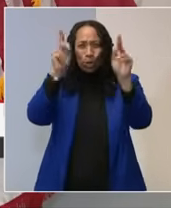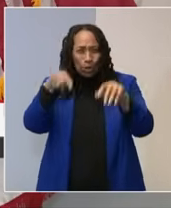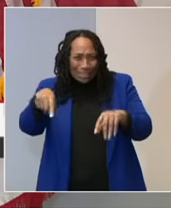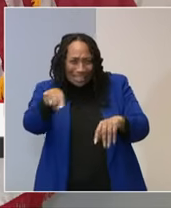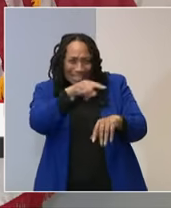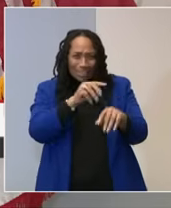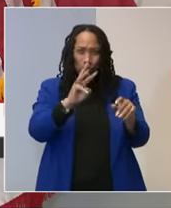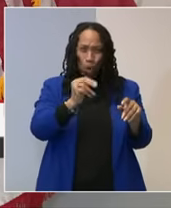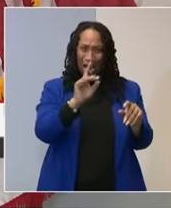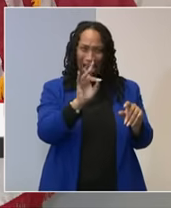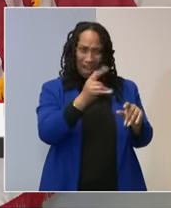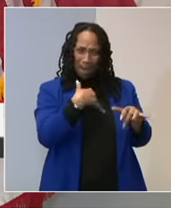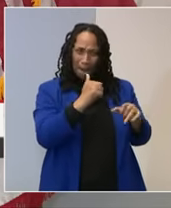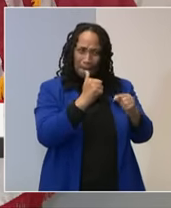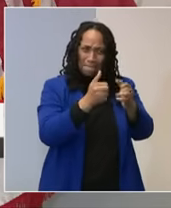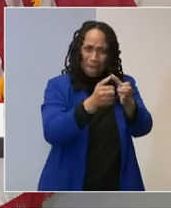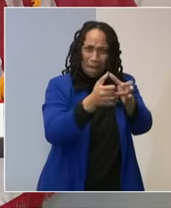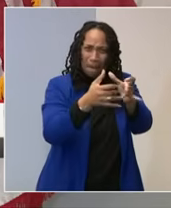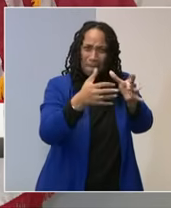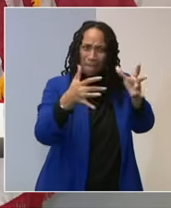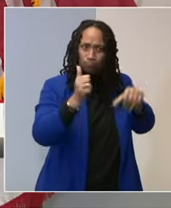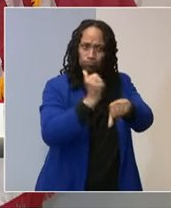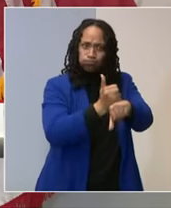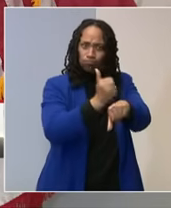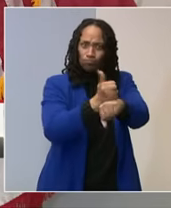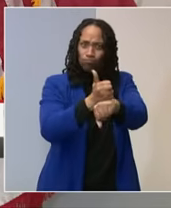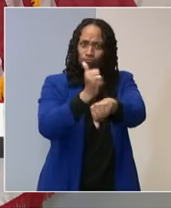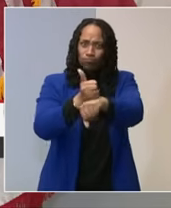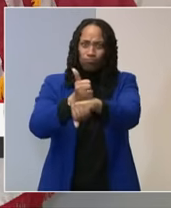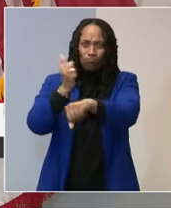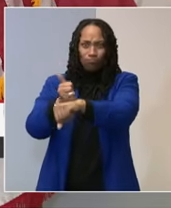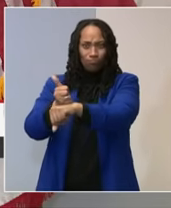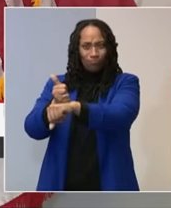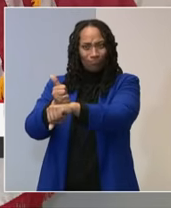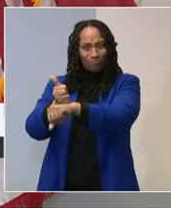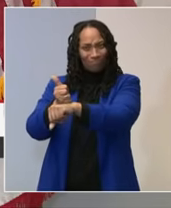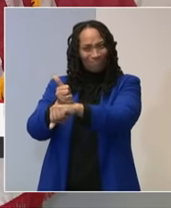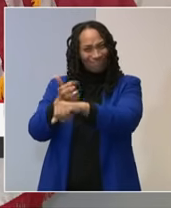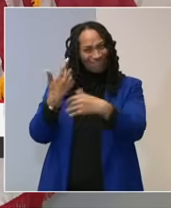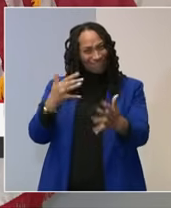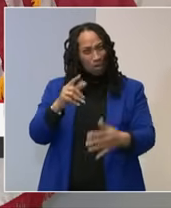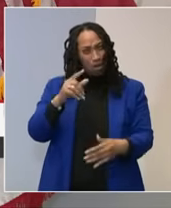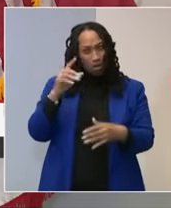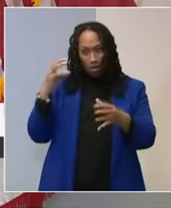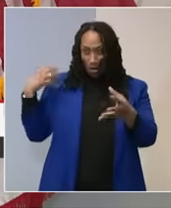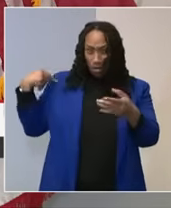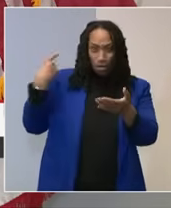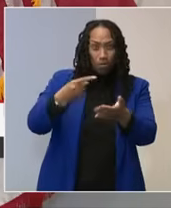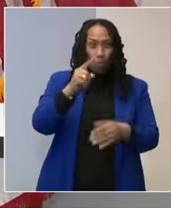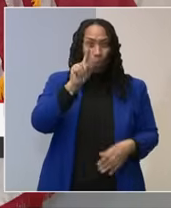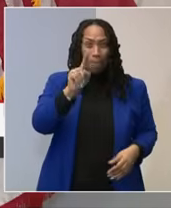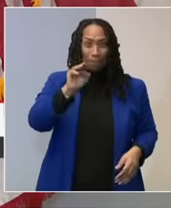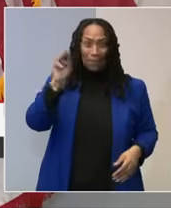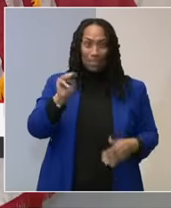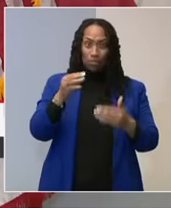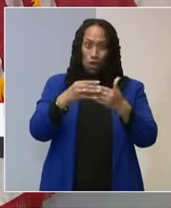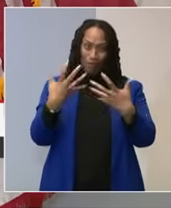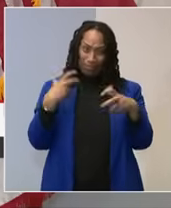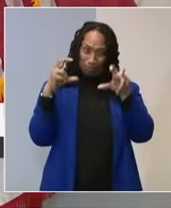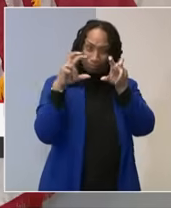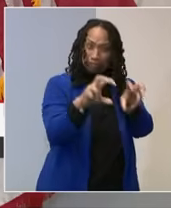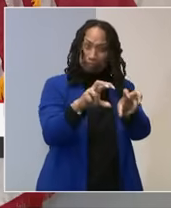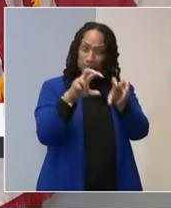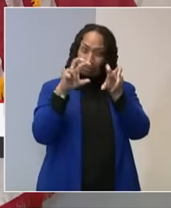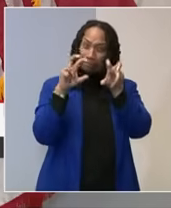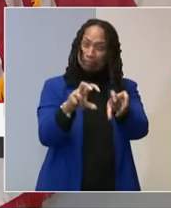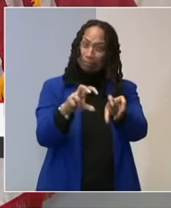billion has just been invested in Congress Heights alone. I look at our food access grants, and we